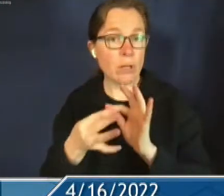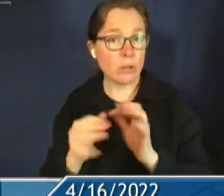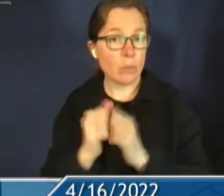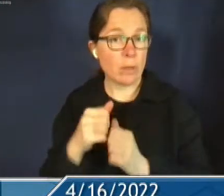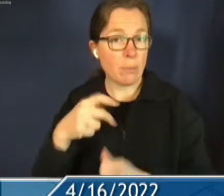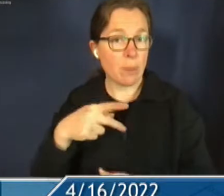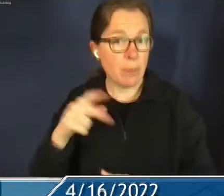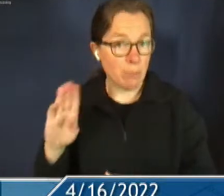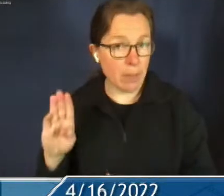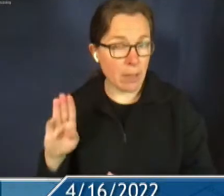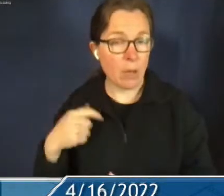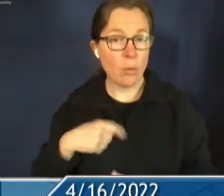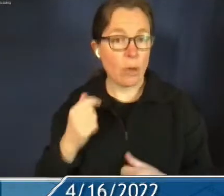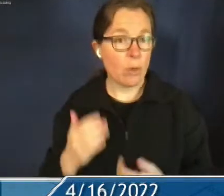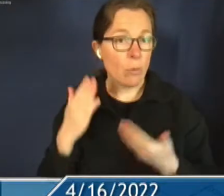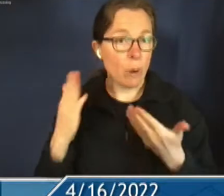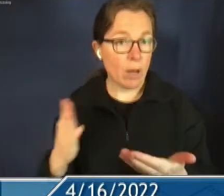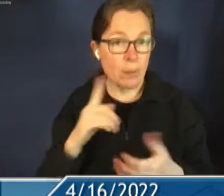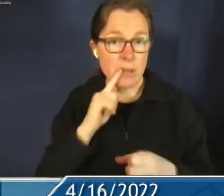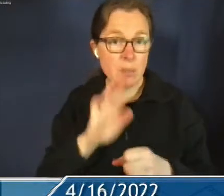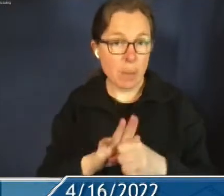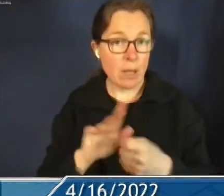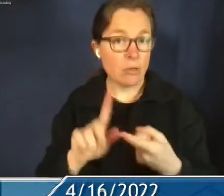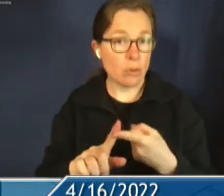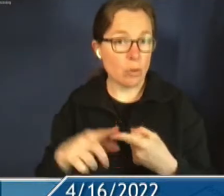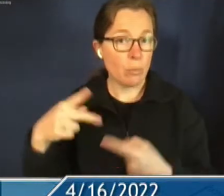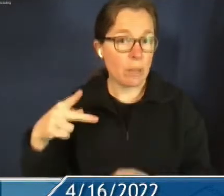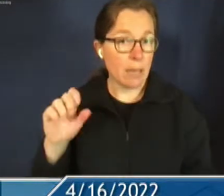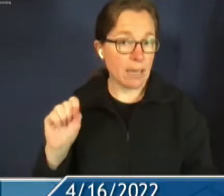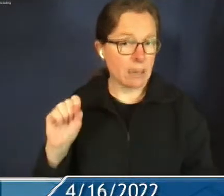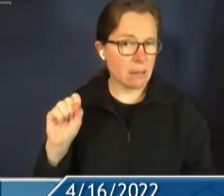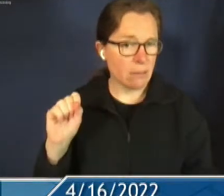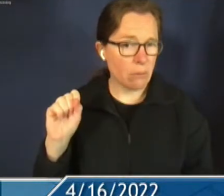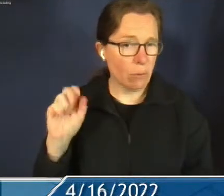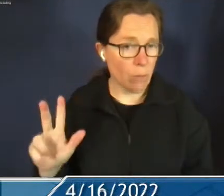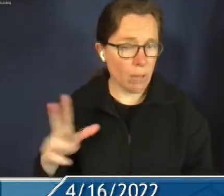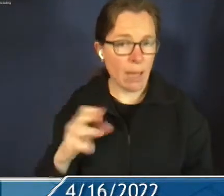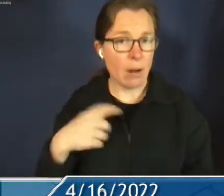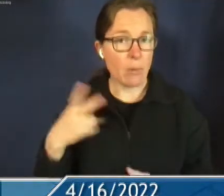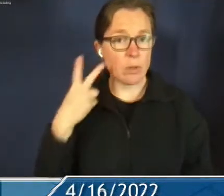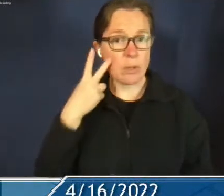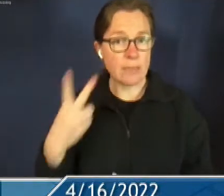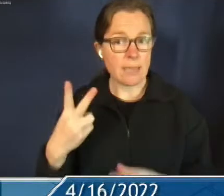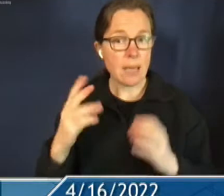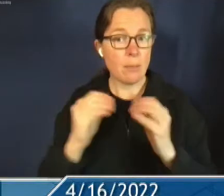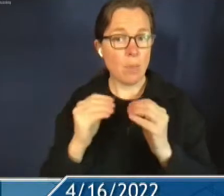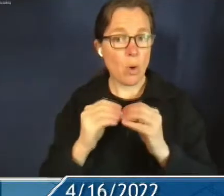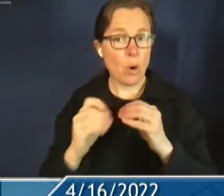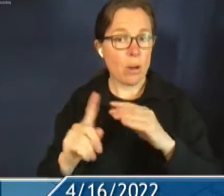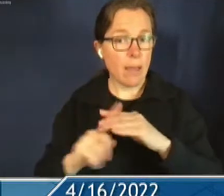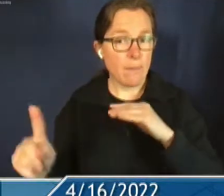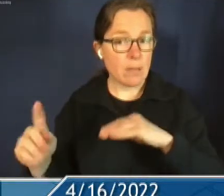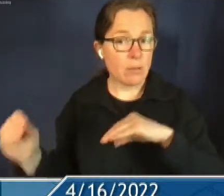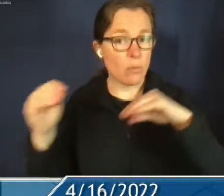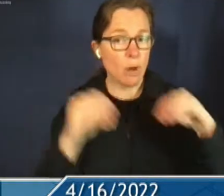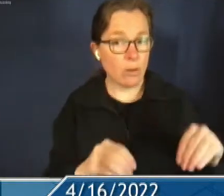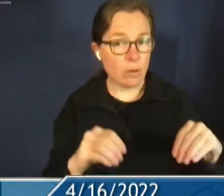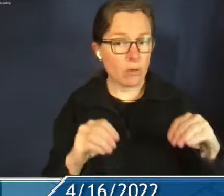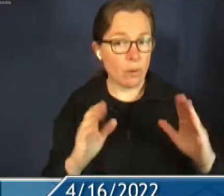We recommend investing more into PS3s. We also would like to see more ethnic, immigrant, refugee communities